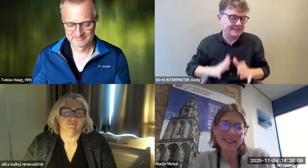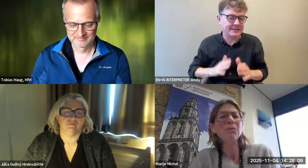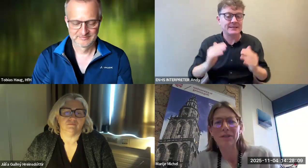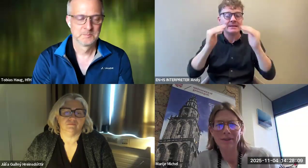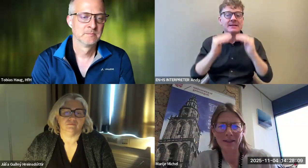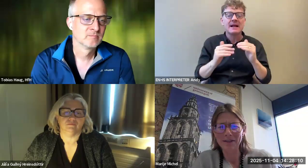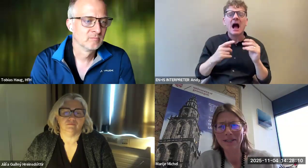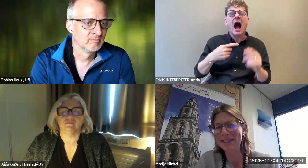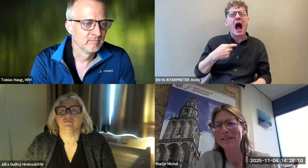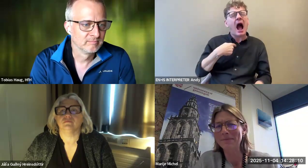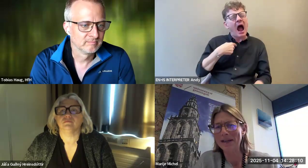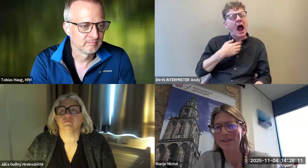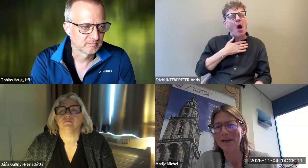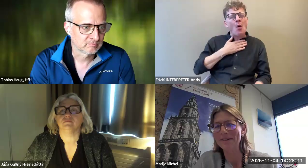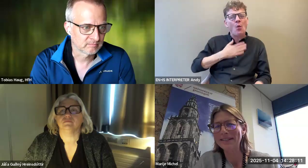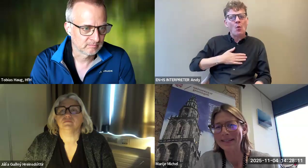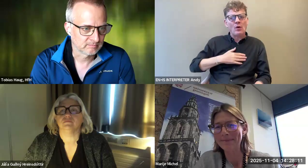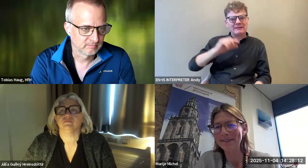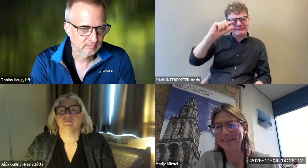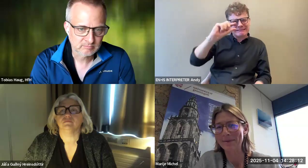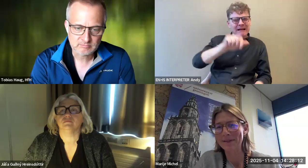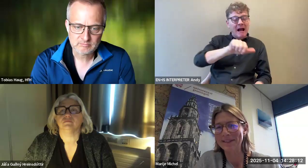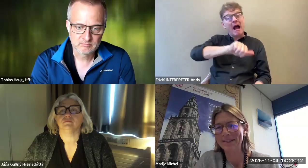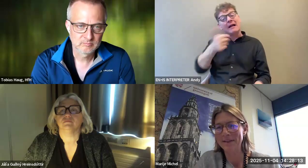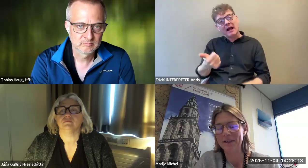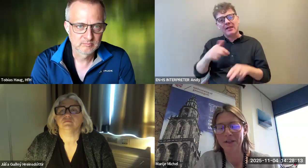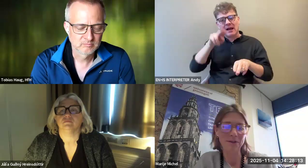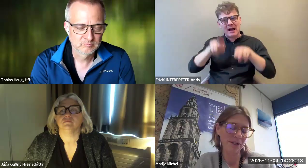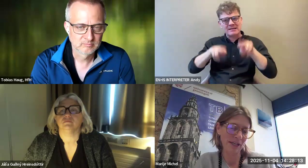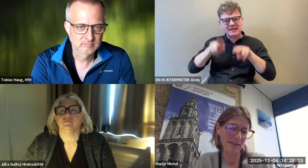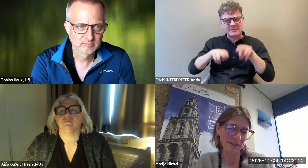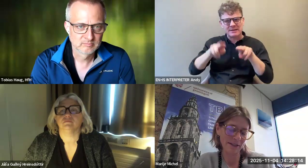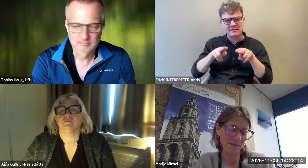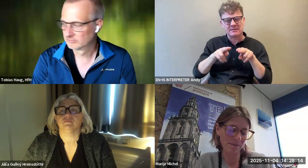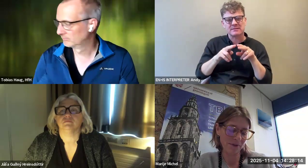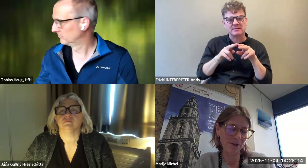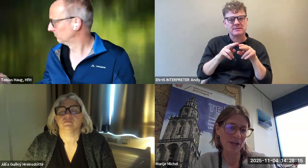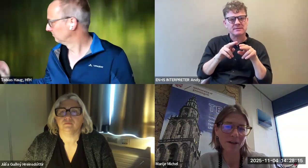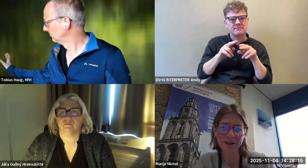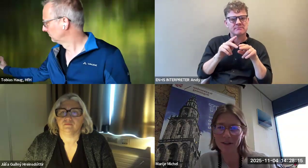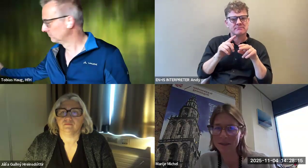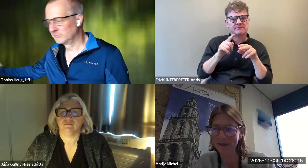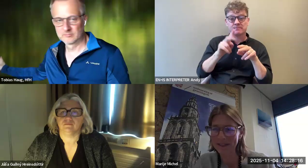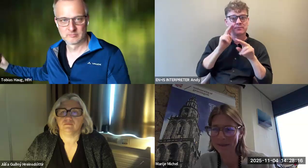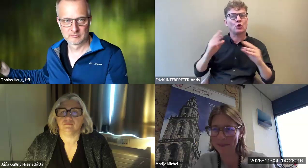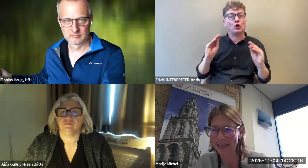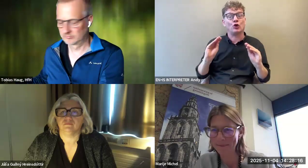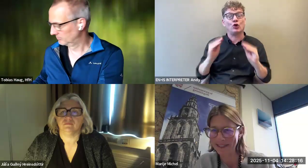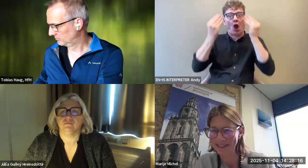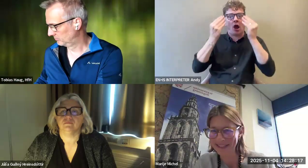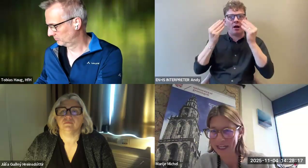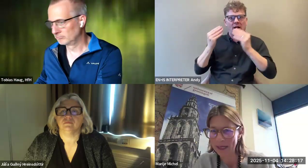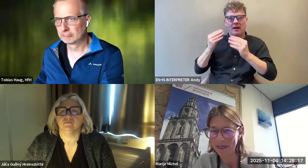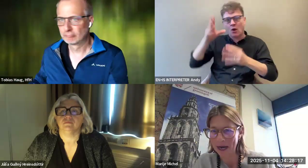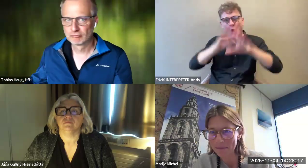I did want to tell also a little bit about another assessment that was into looking at young learners, but I think my